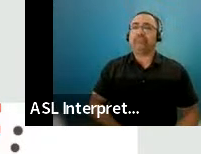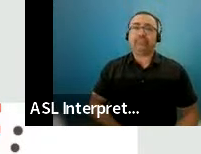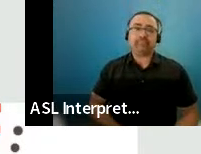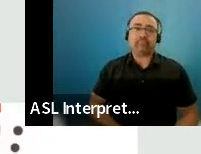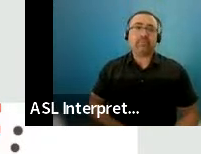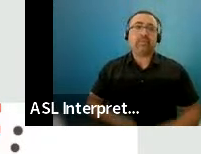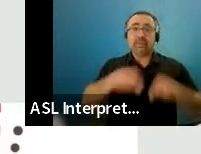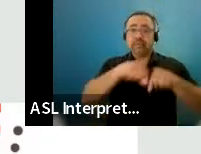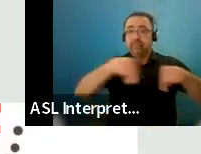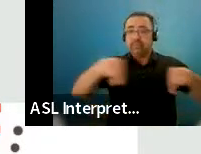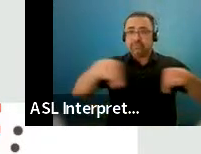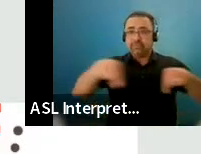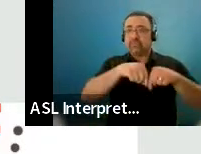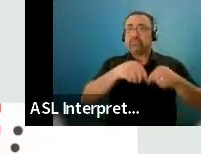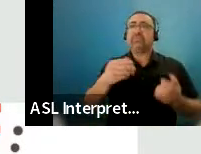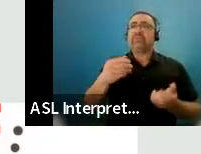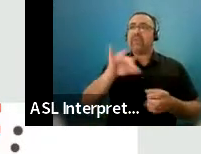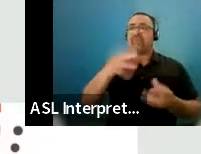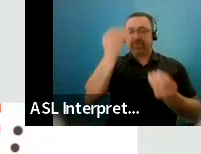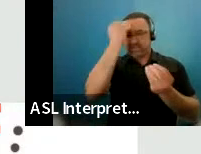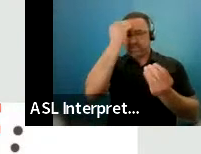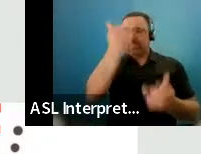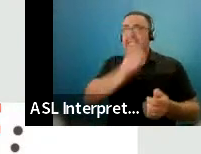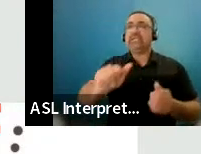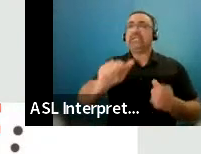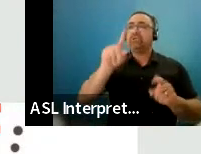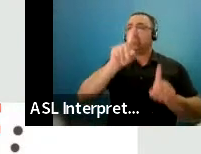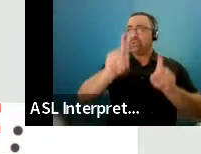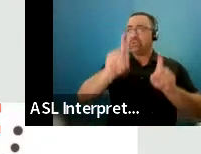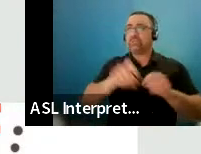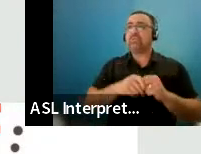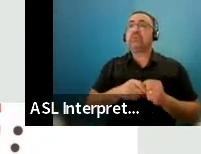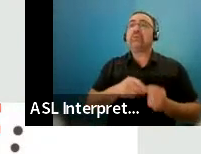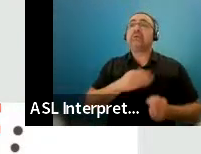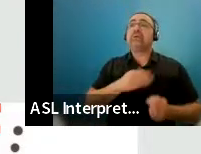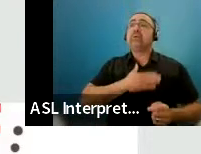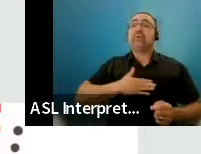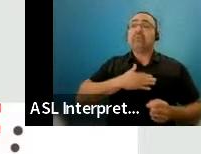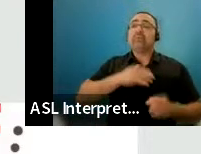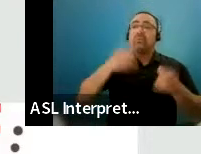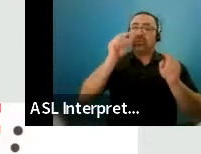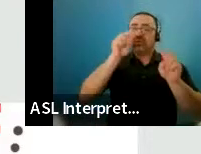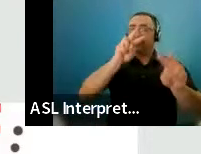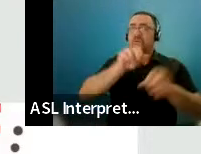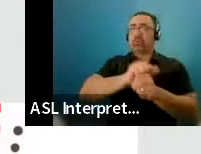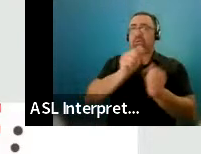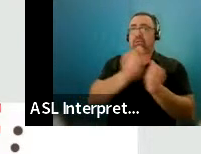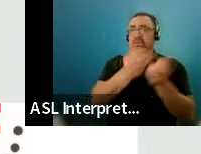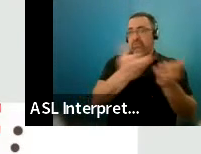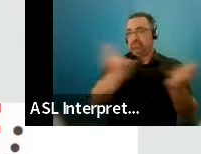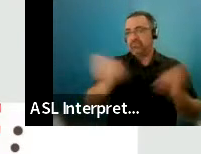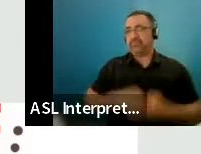you're interested or have any questions about the project. We look forward to working with you.